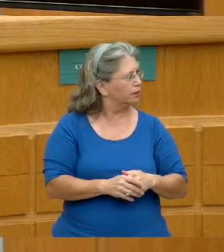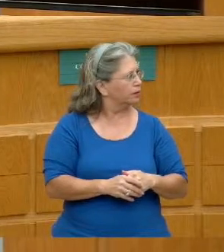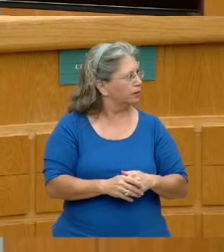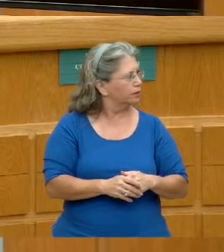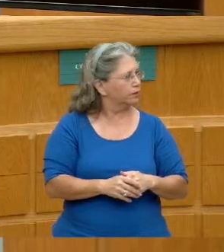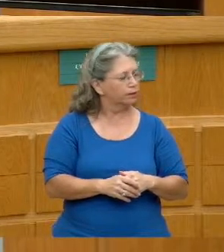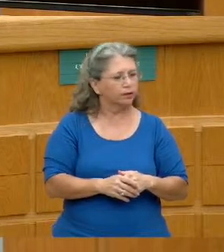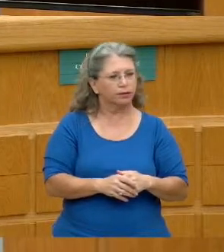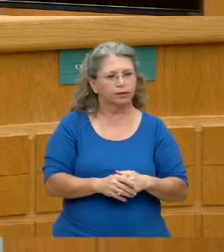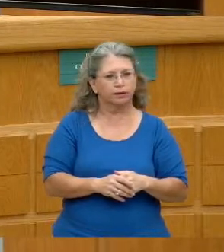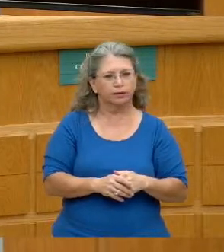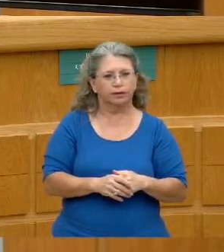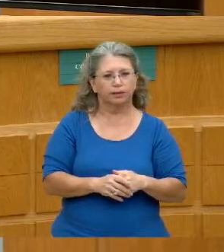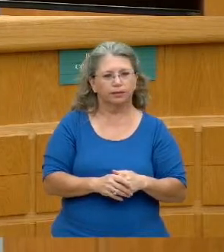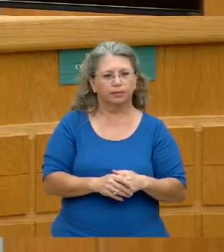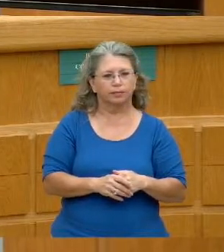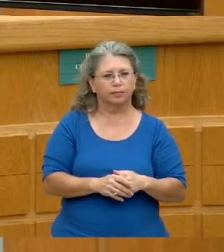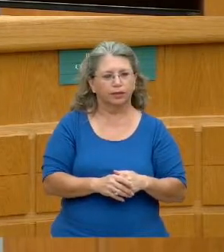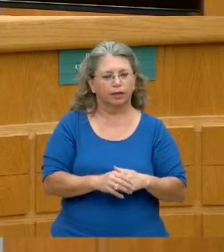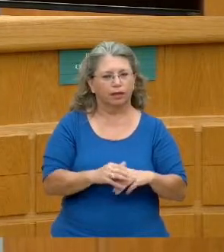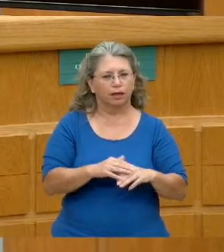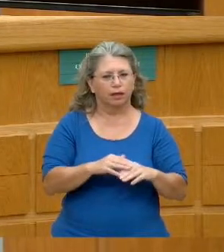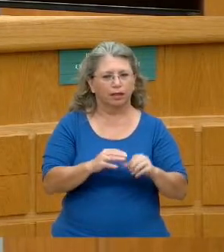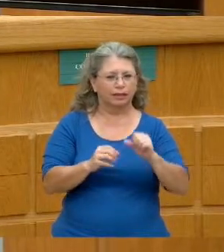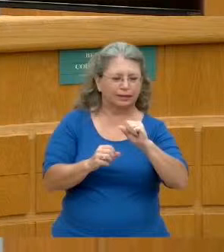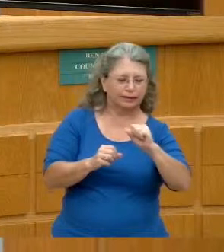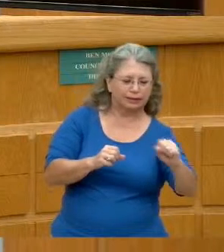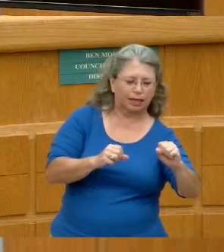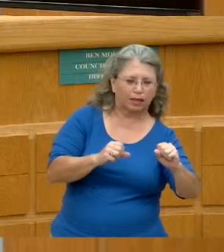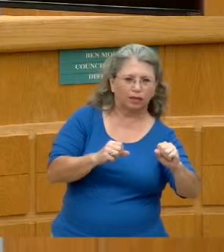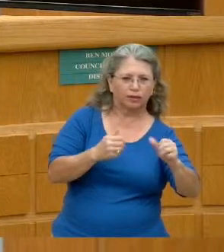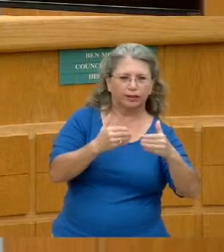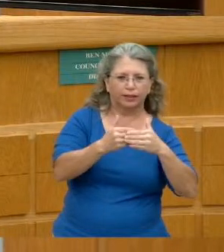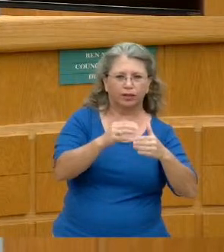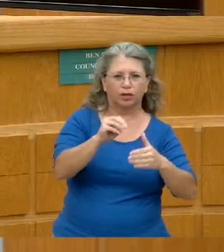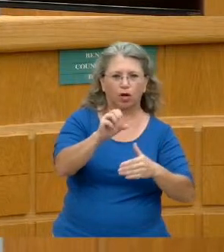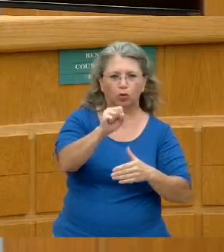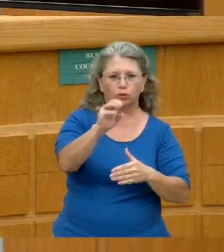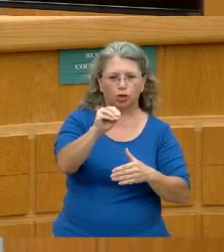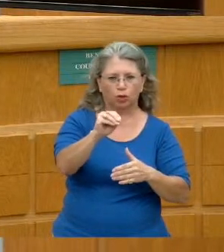Kind of on our deep south side by the Oso, kind of.